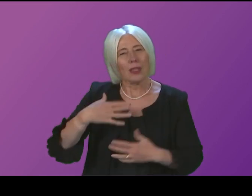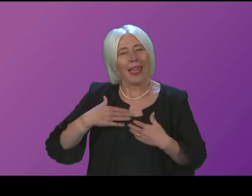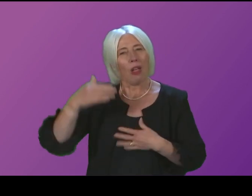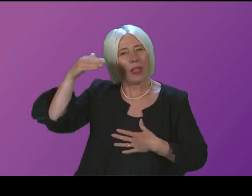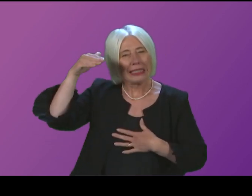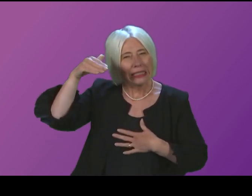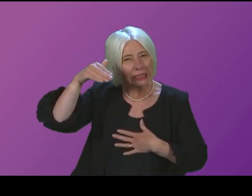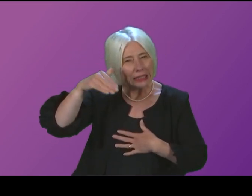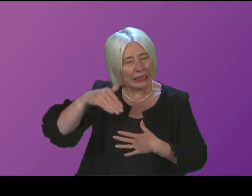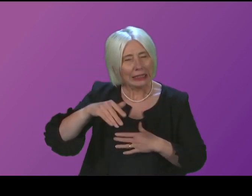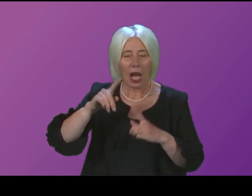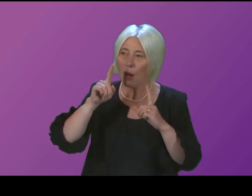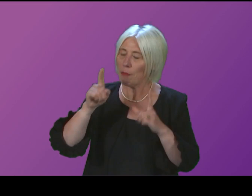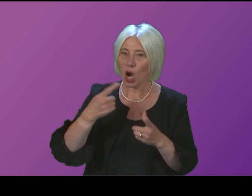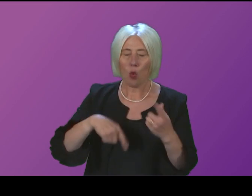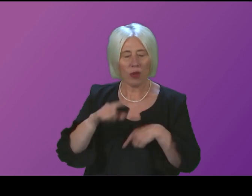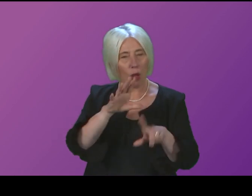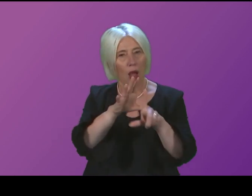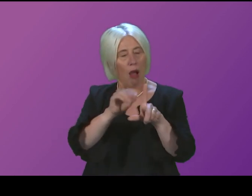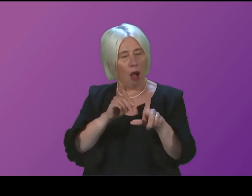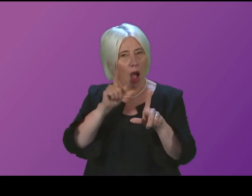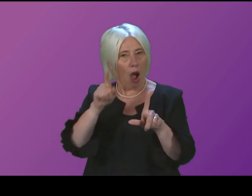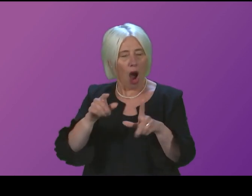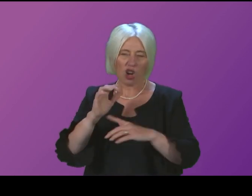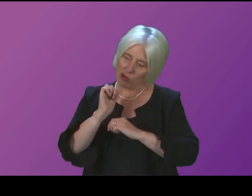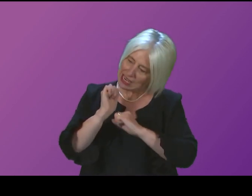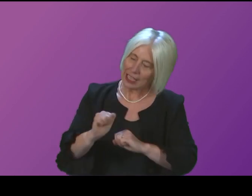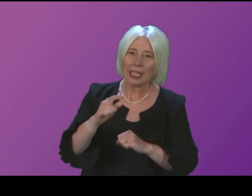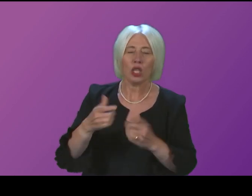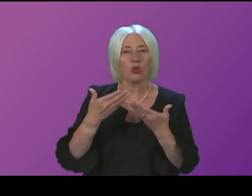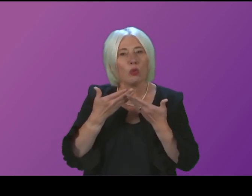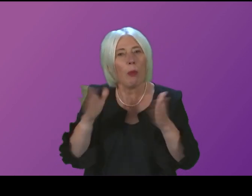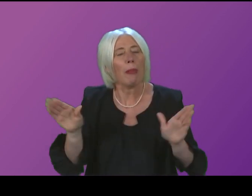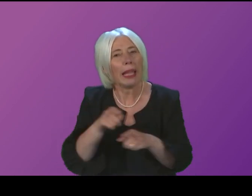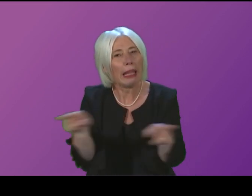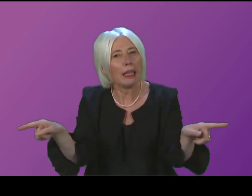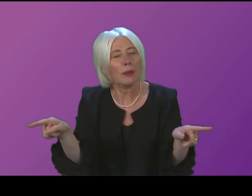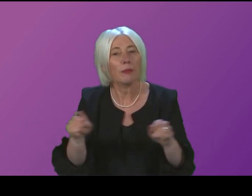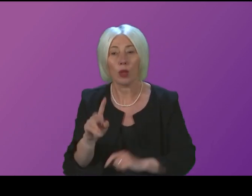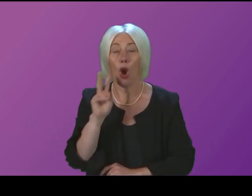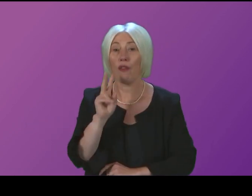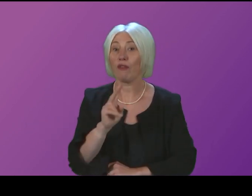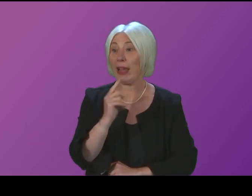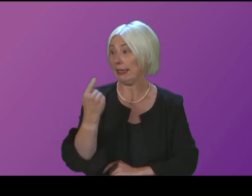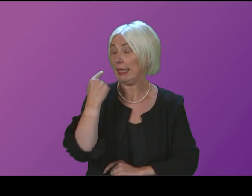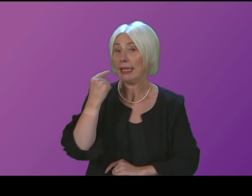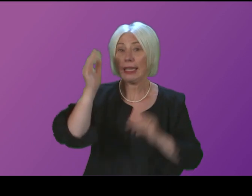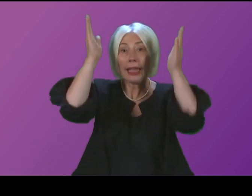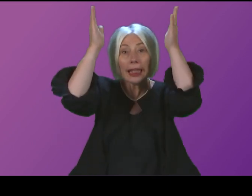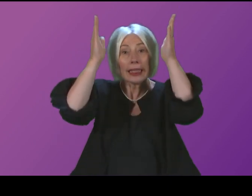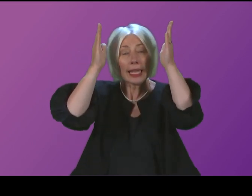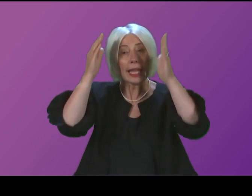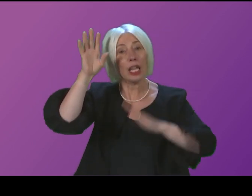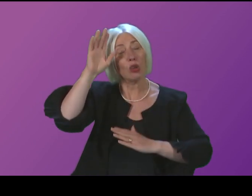inspired us with an unfaltering dedication to public service. In his address on Friday, the King recalled